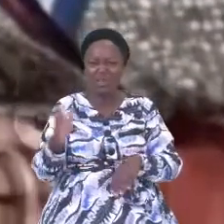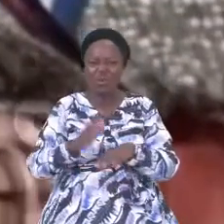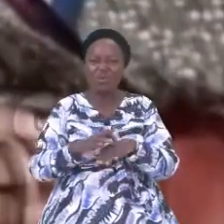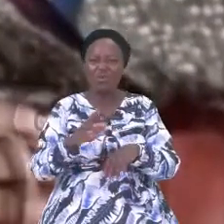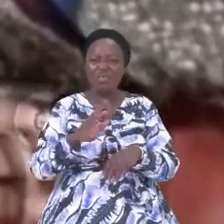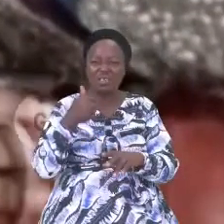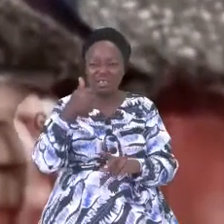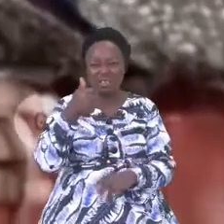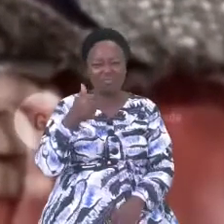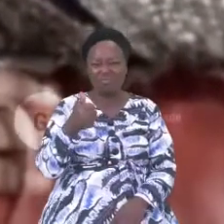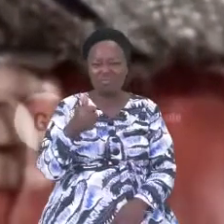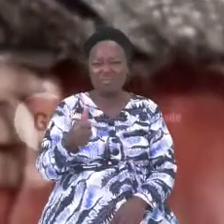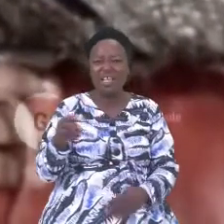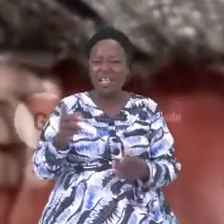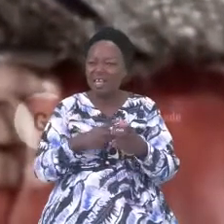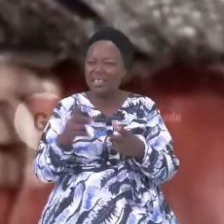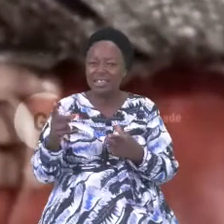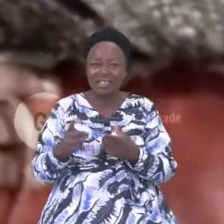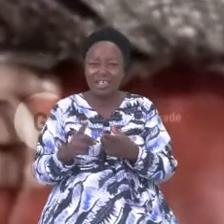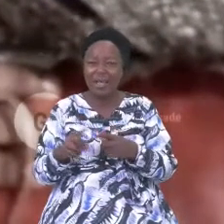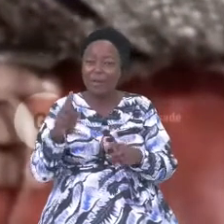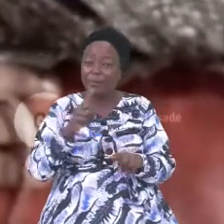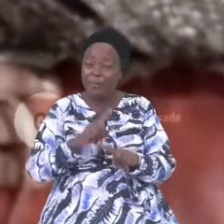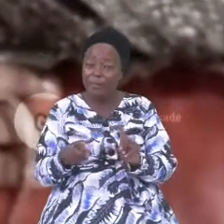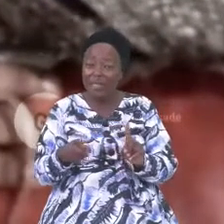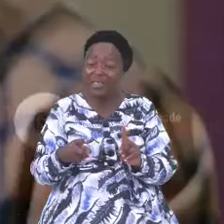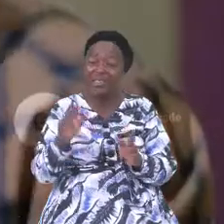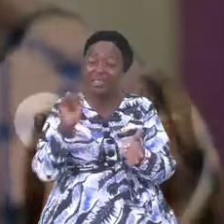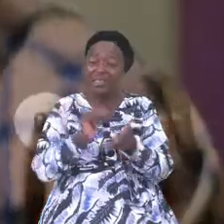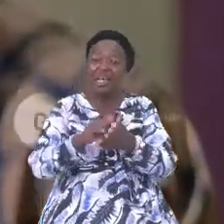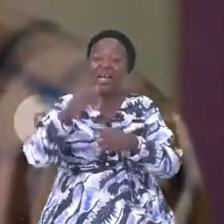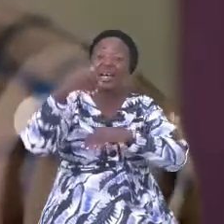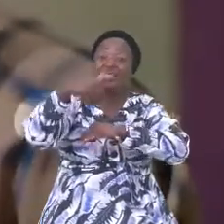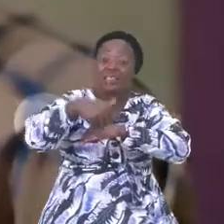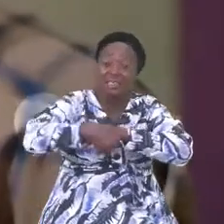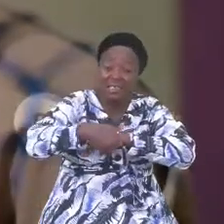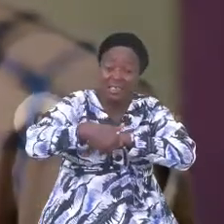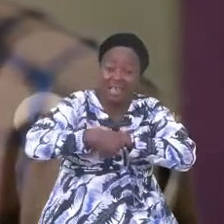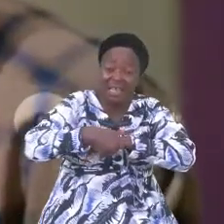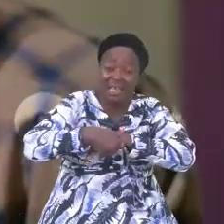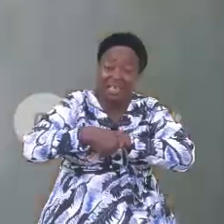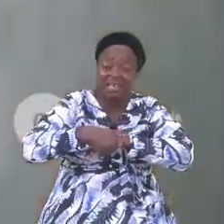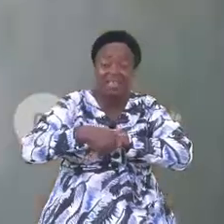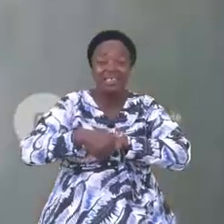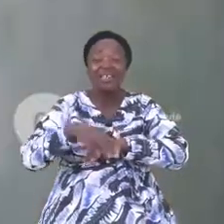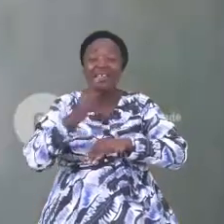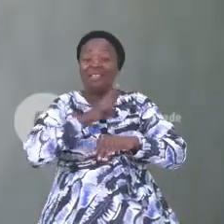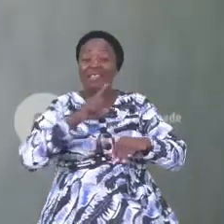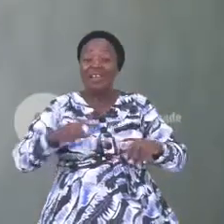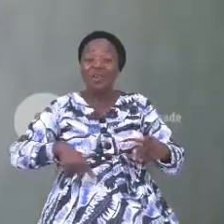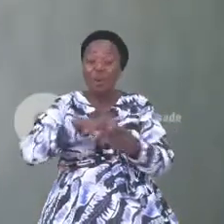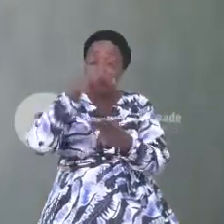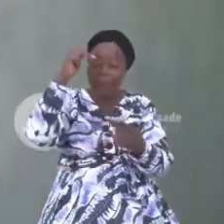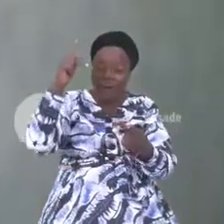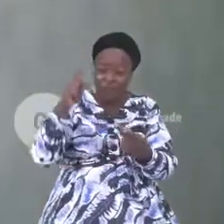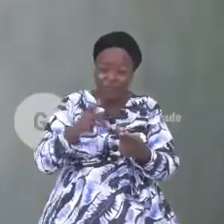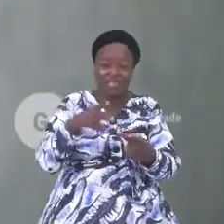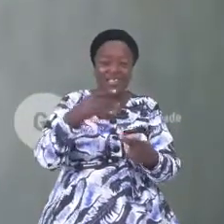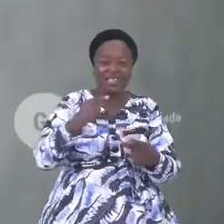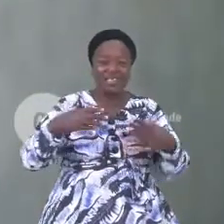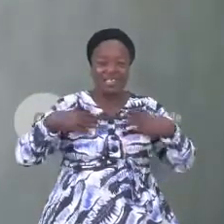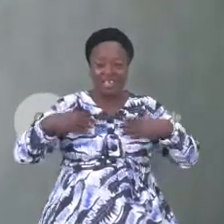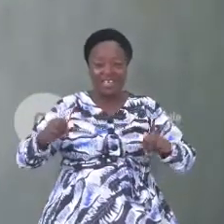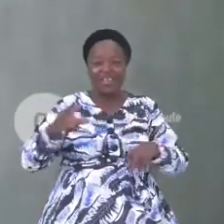must be somebody to assist her to bed. But that night, she went to take her bath for the very first time. And that is how I went to